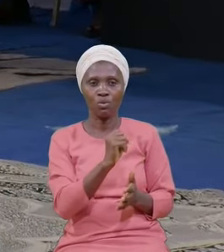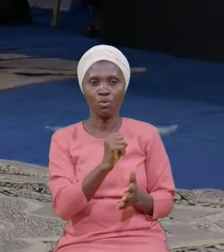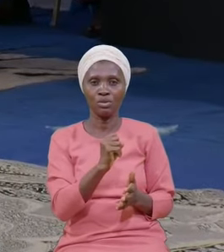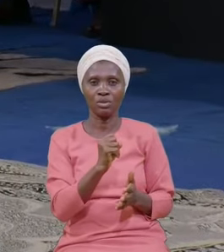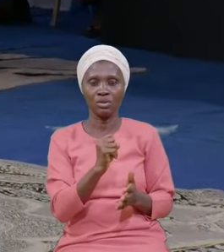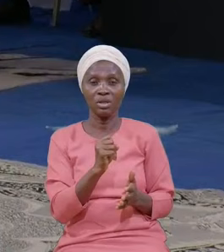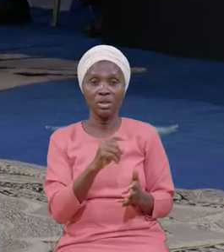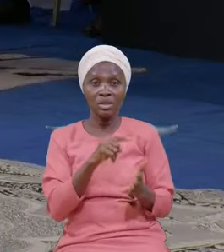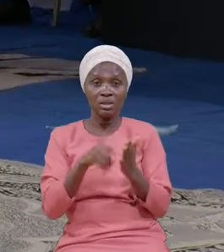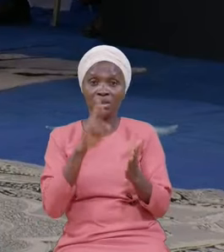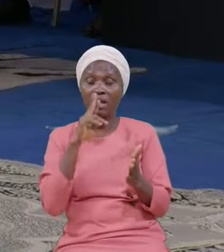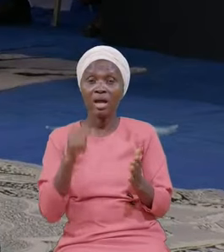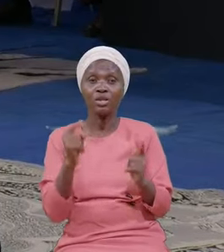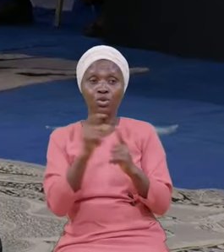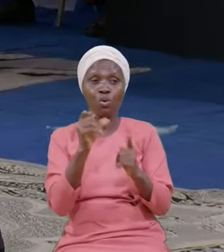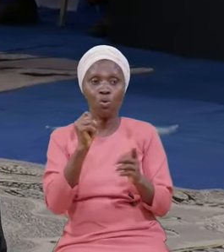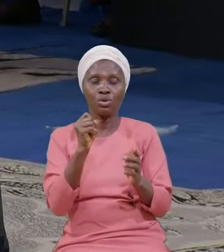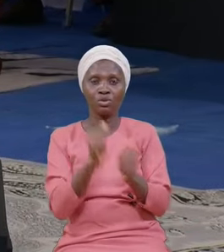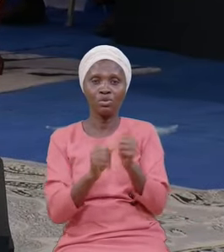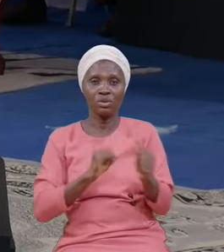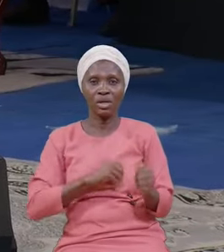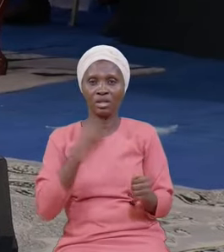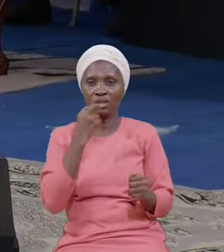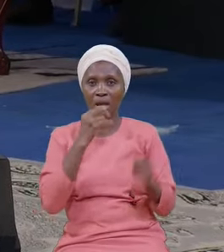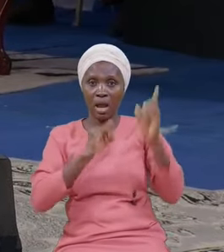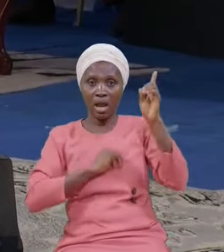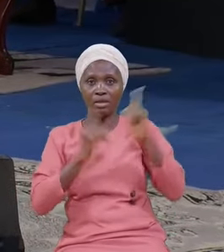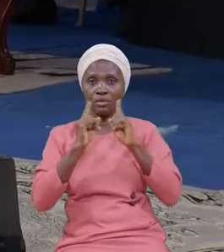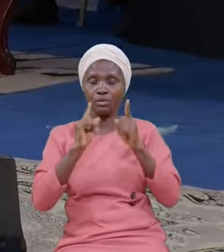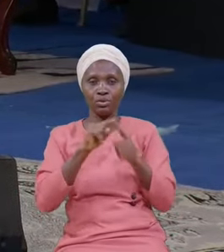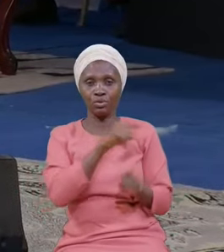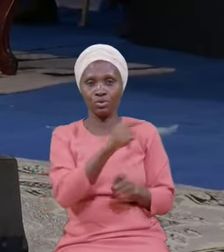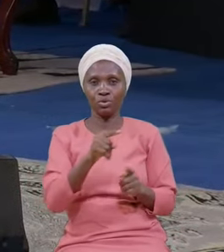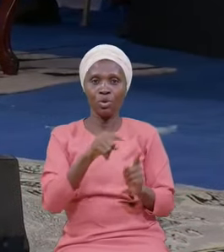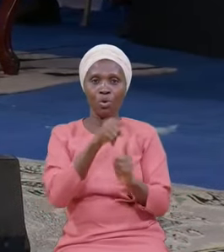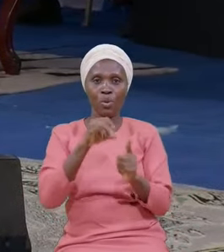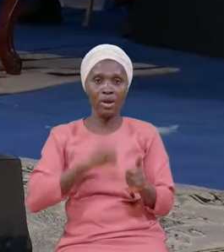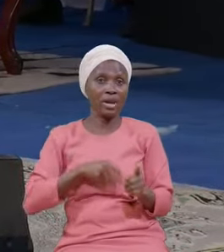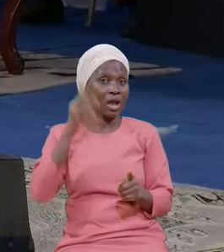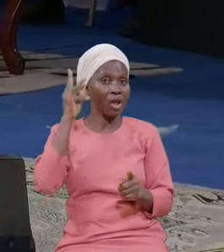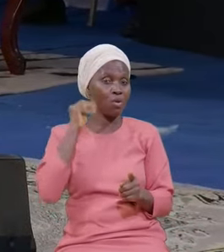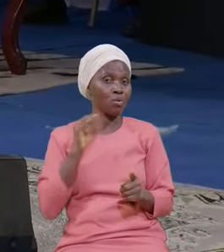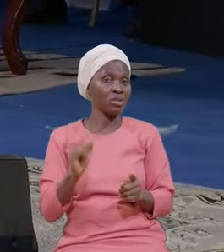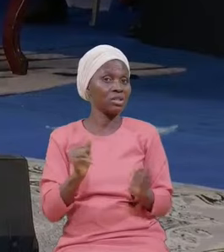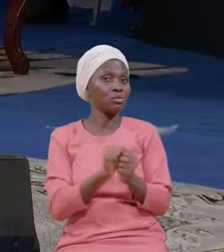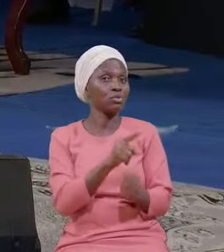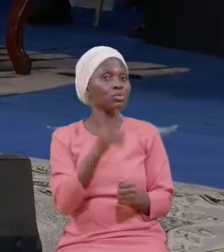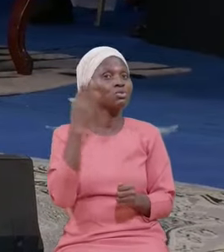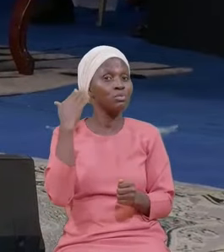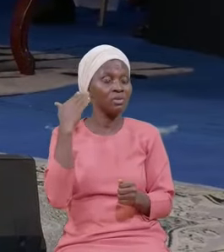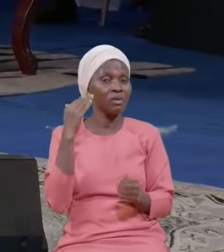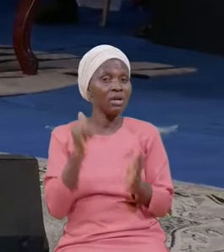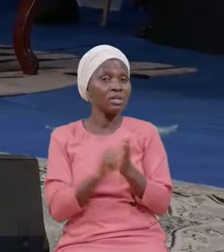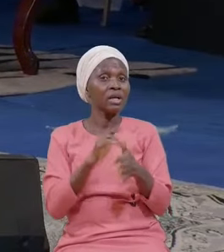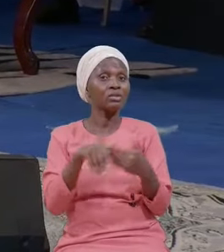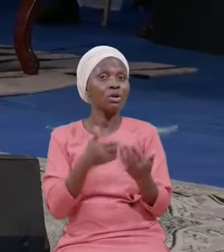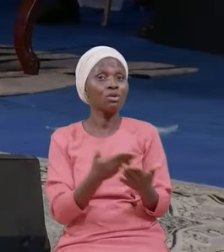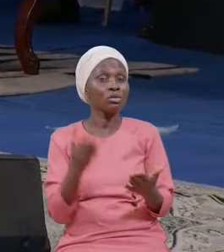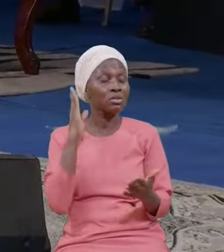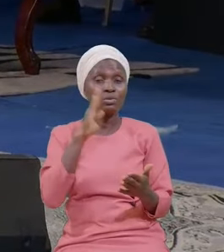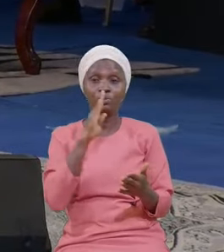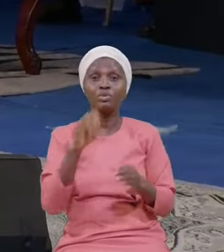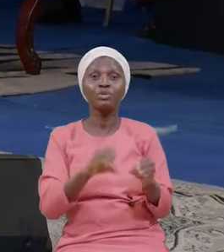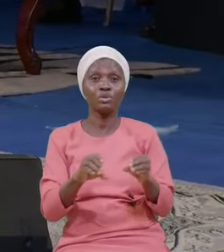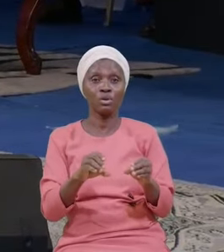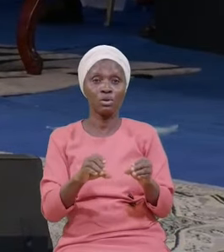unto you while I was yet with you that all things must be fulfilled